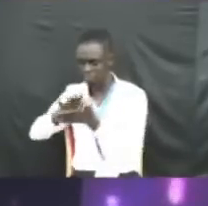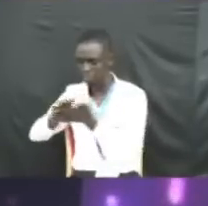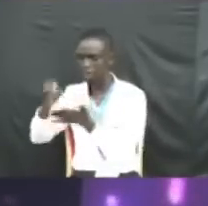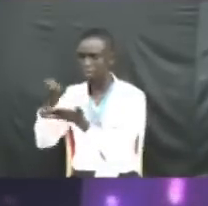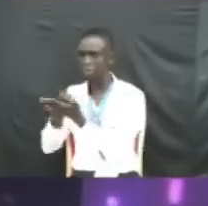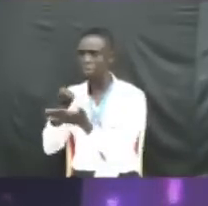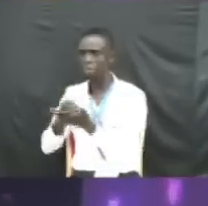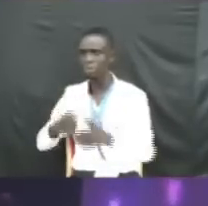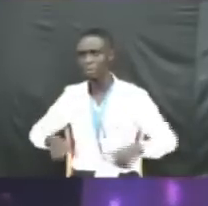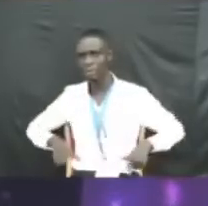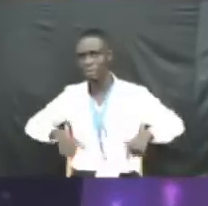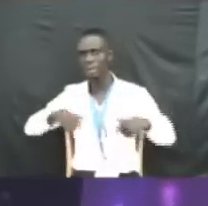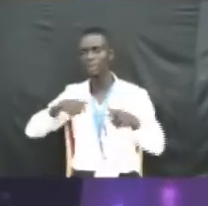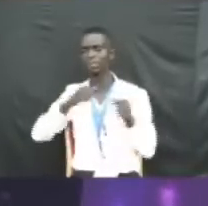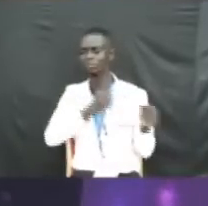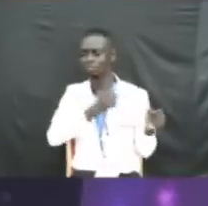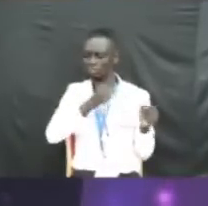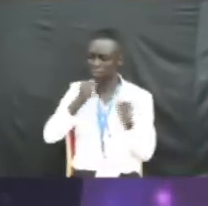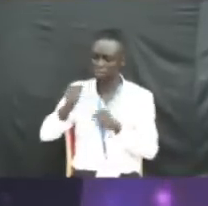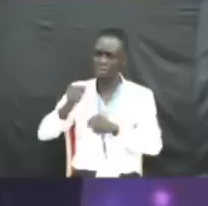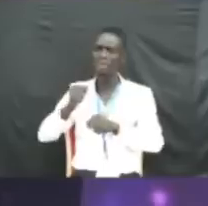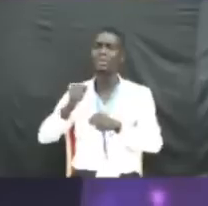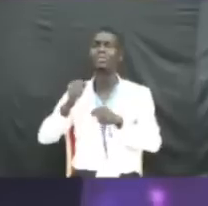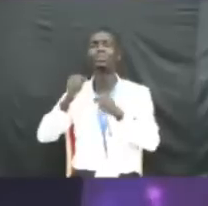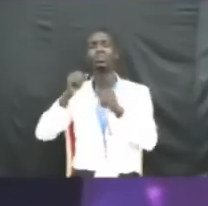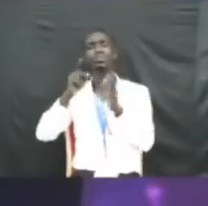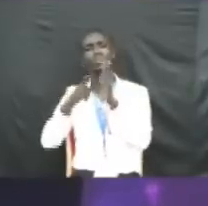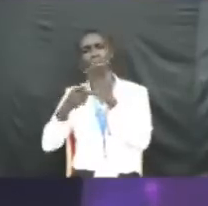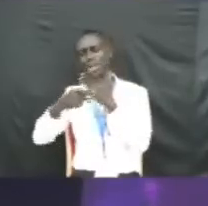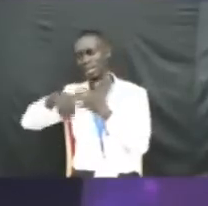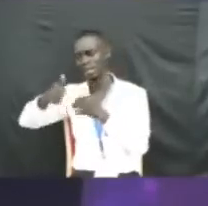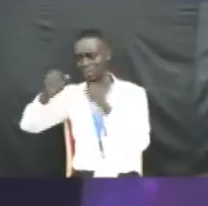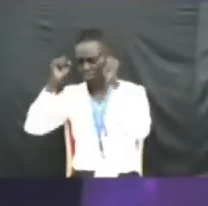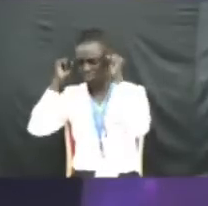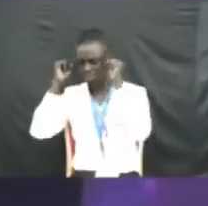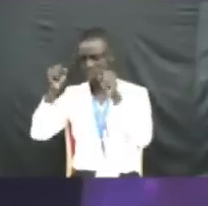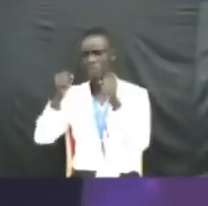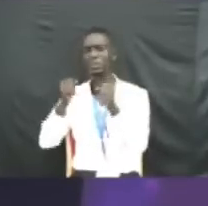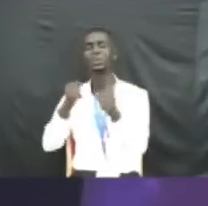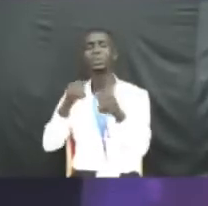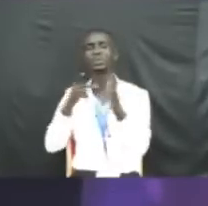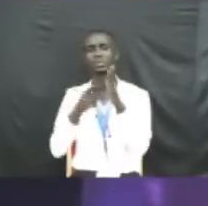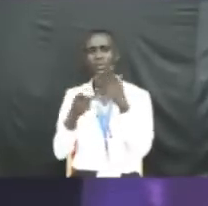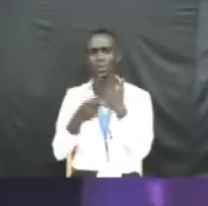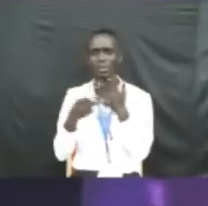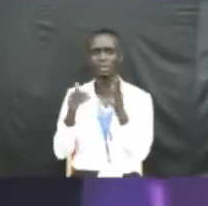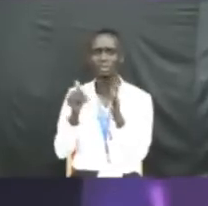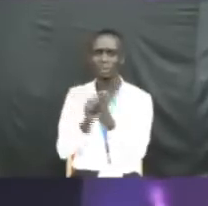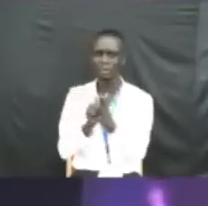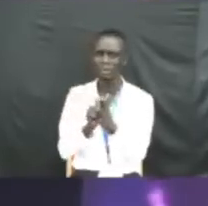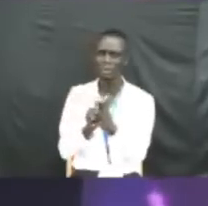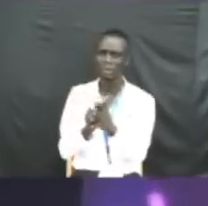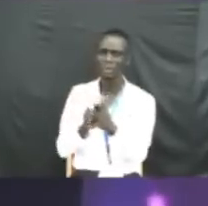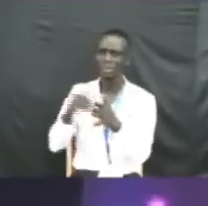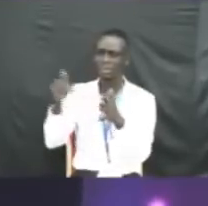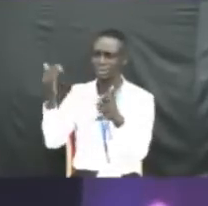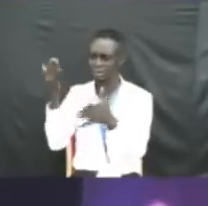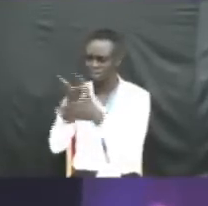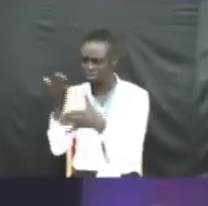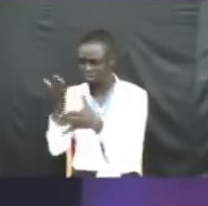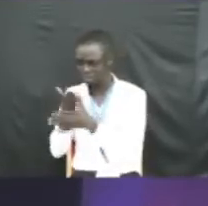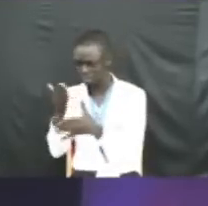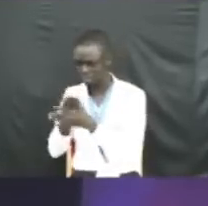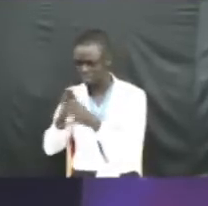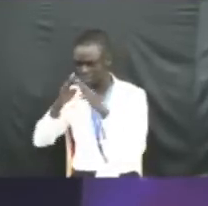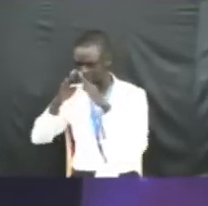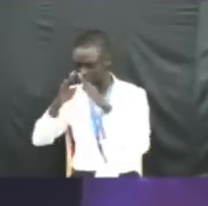livelihood, empowerment, as well as many other critical interventions bothering the peace and